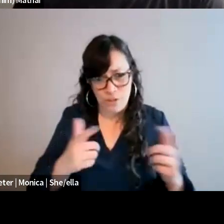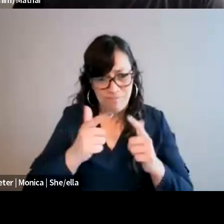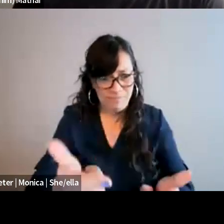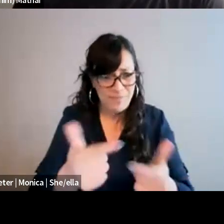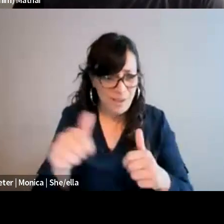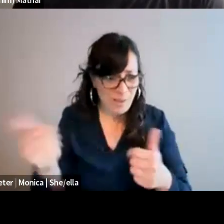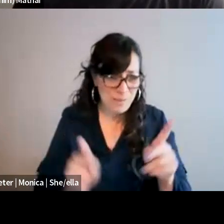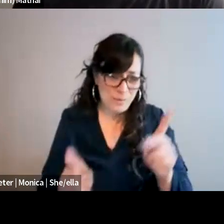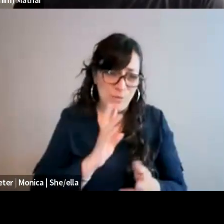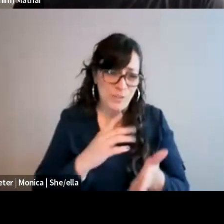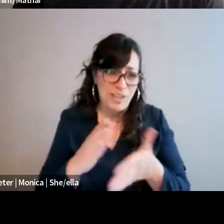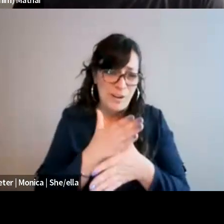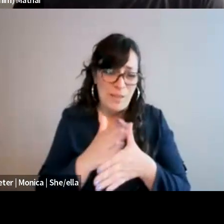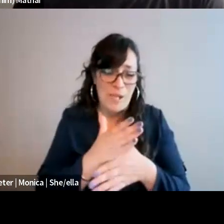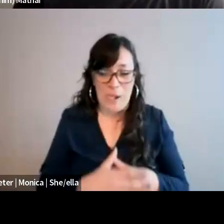to other people.